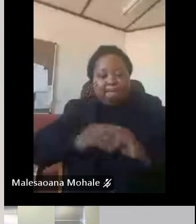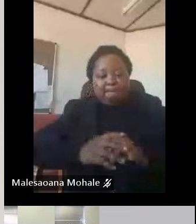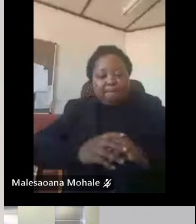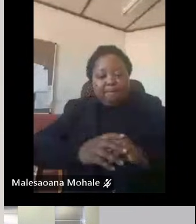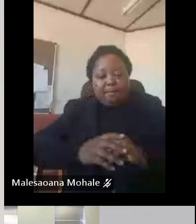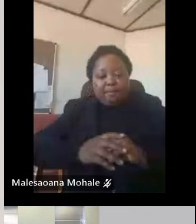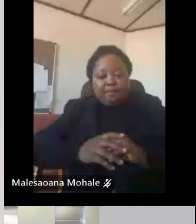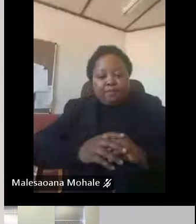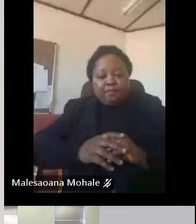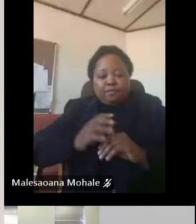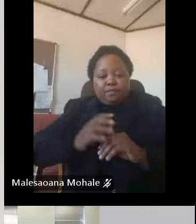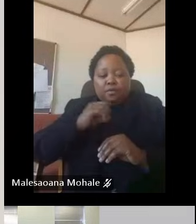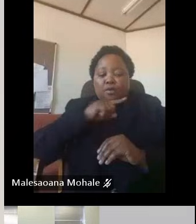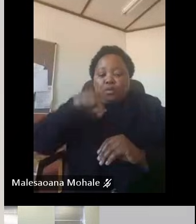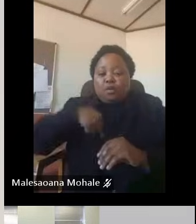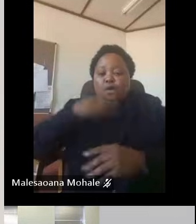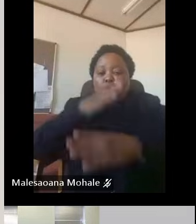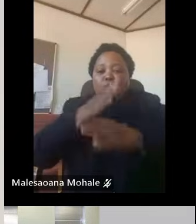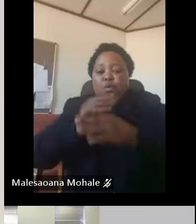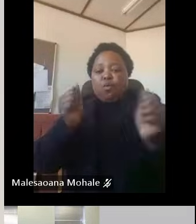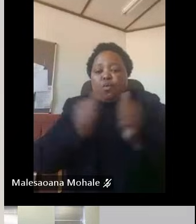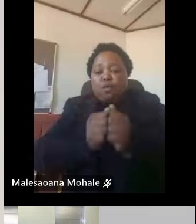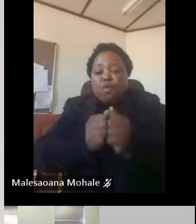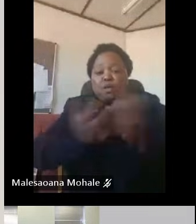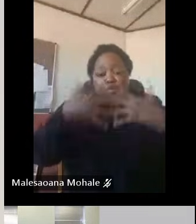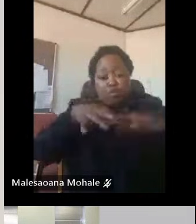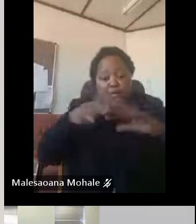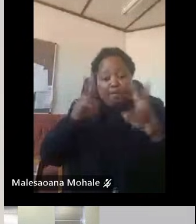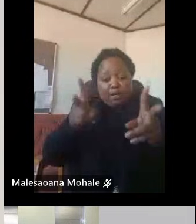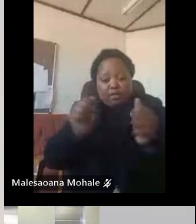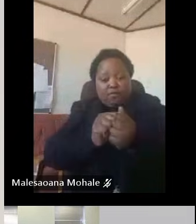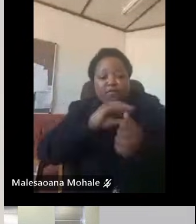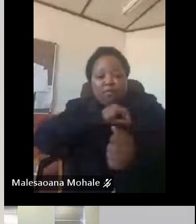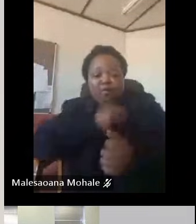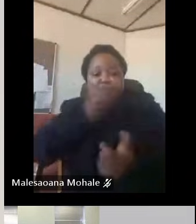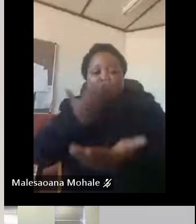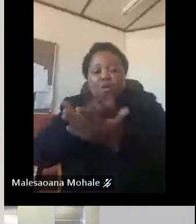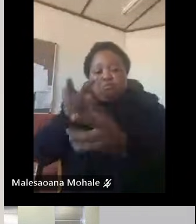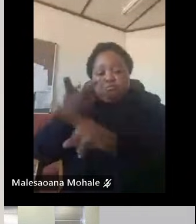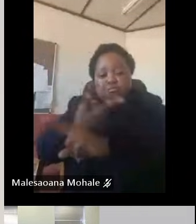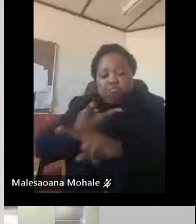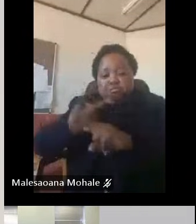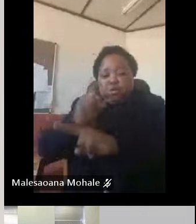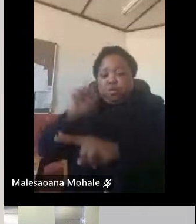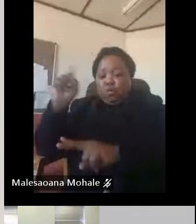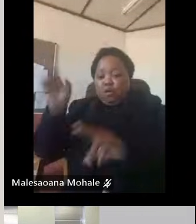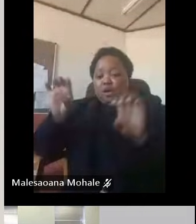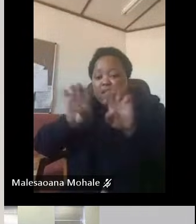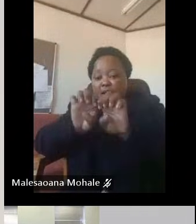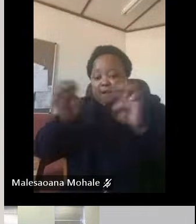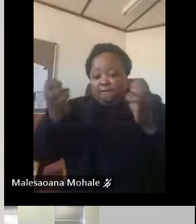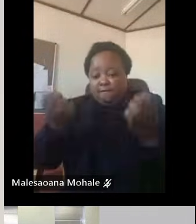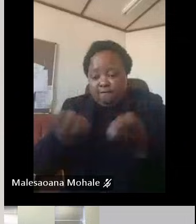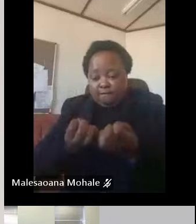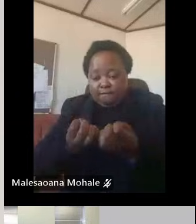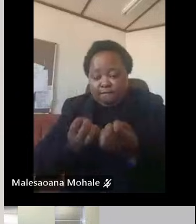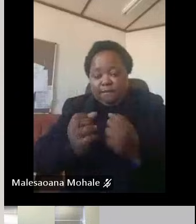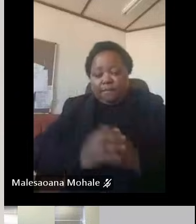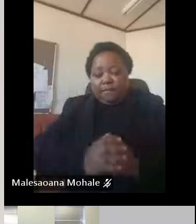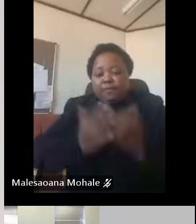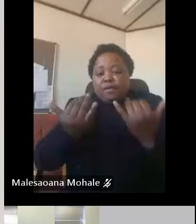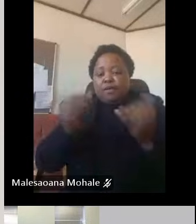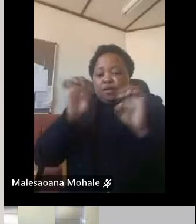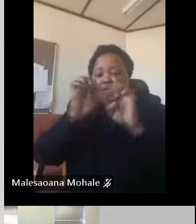work on accommodating persons with disabilities, we consider our environments. And the environment, it is